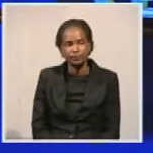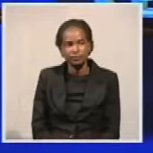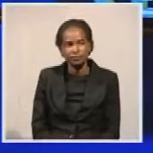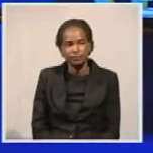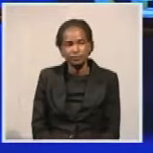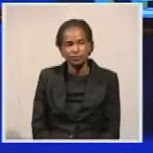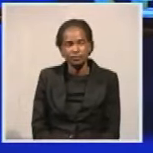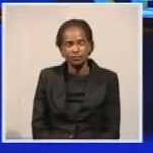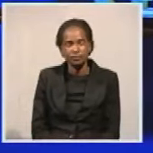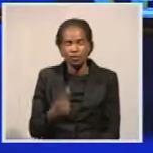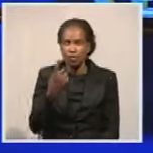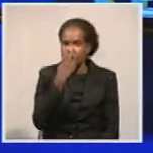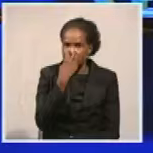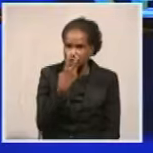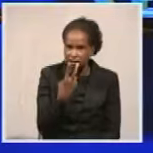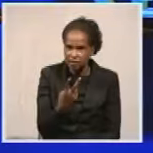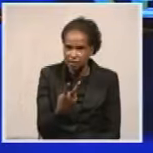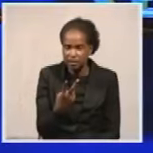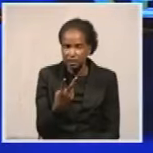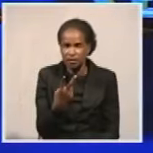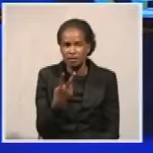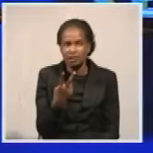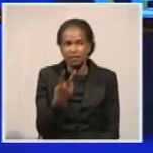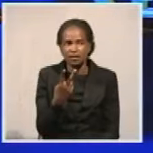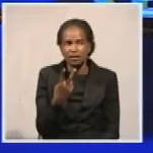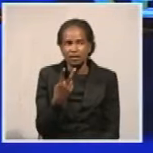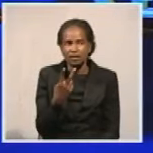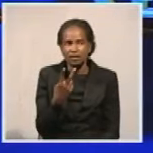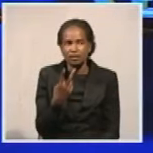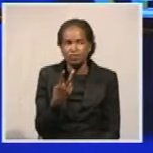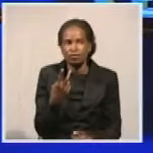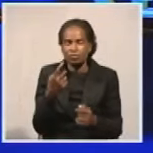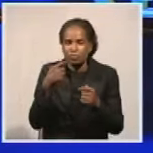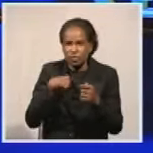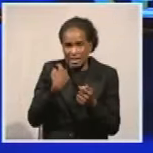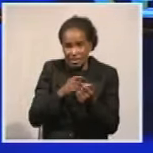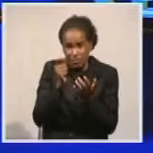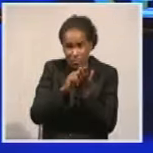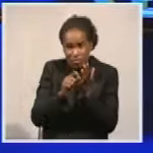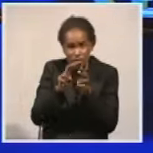we found ourselves also wrapped into our own policies.